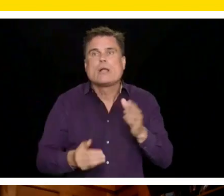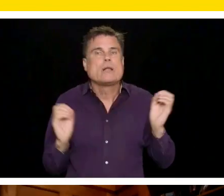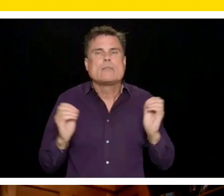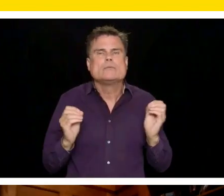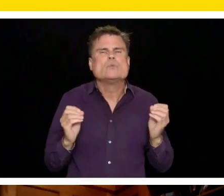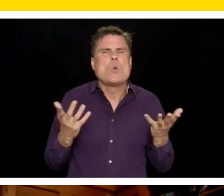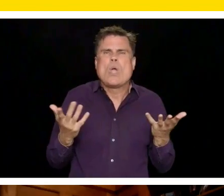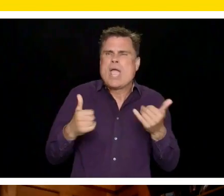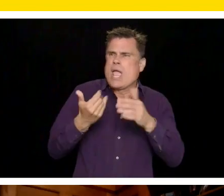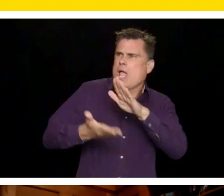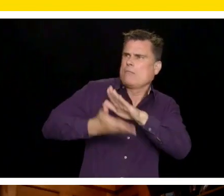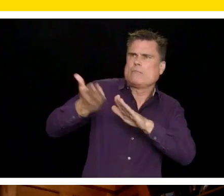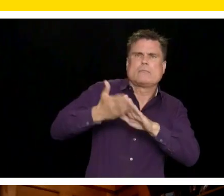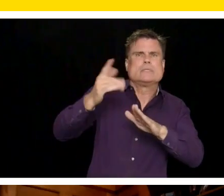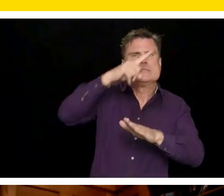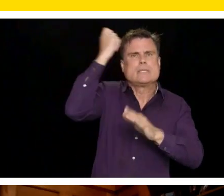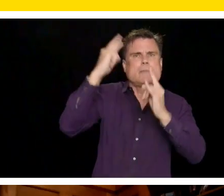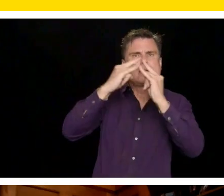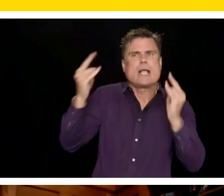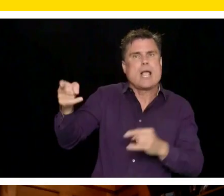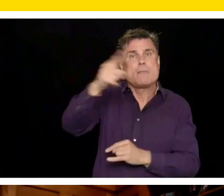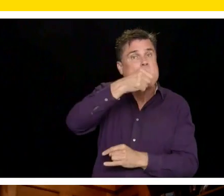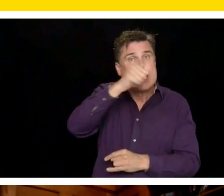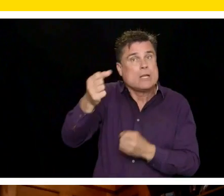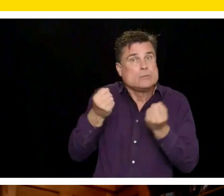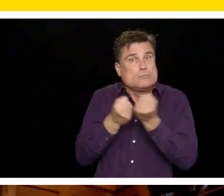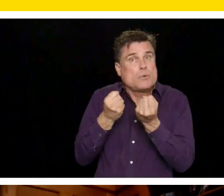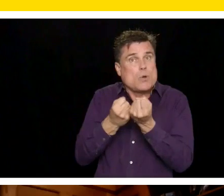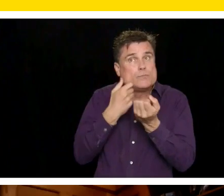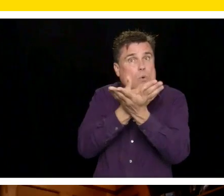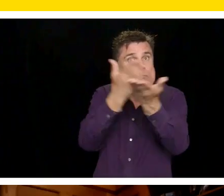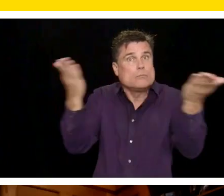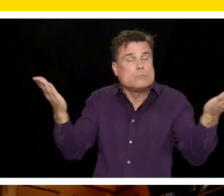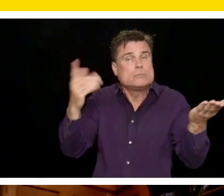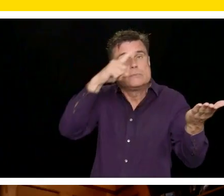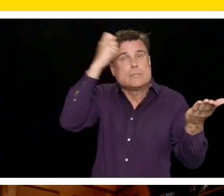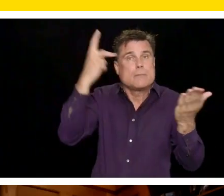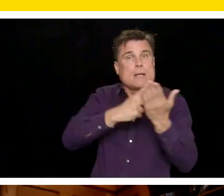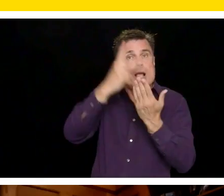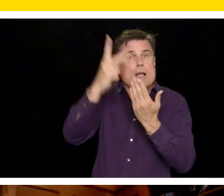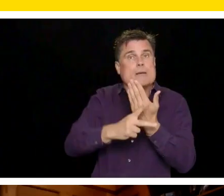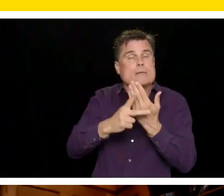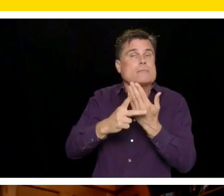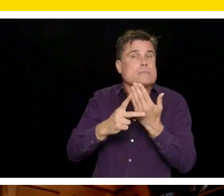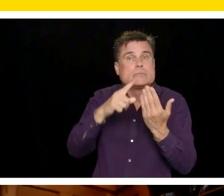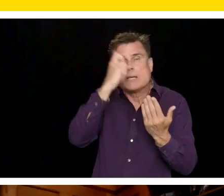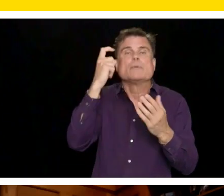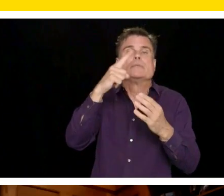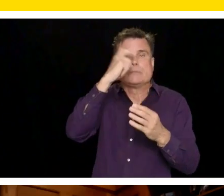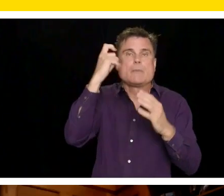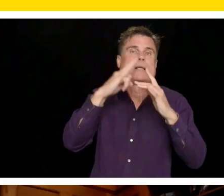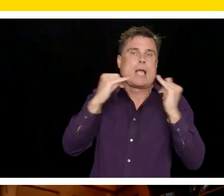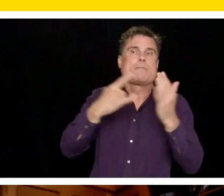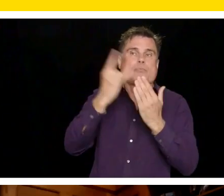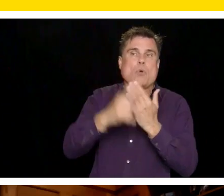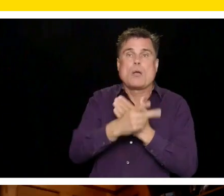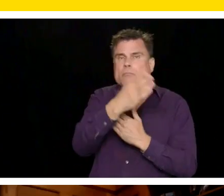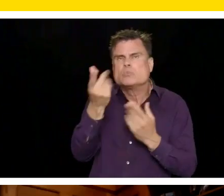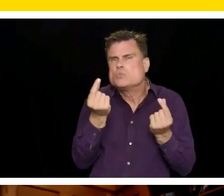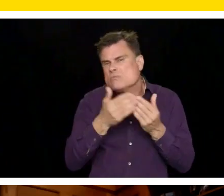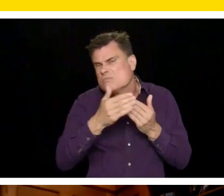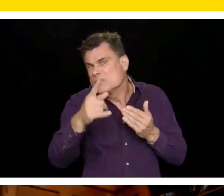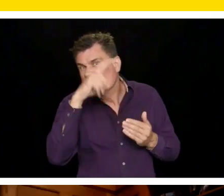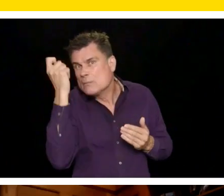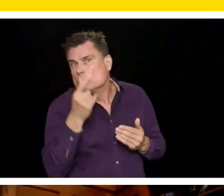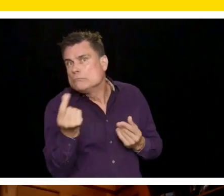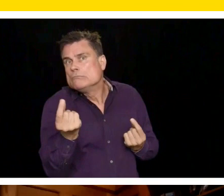Thanks, Jenny. Thanks for the question. Good question. I know that summer camps are really important for a lot of families right now. Unfortunately, I don't